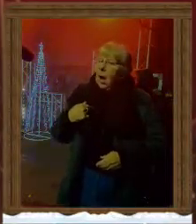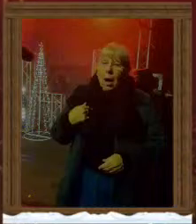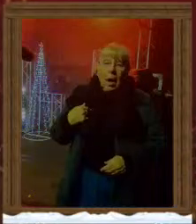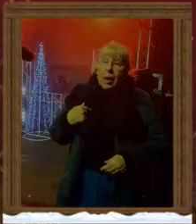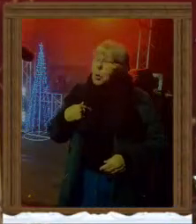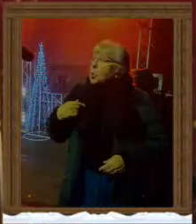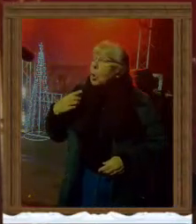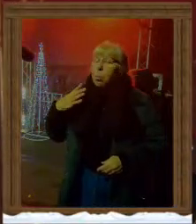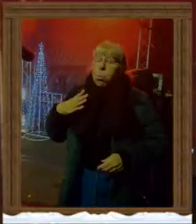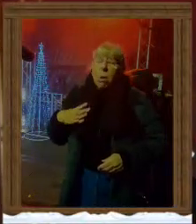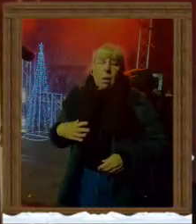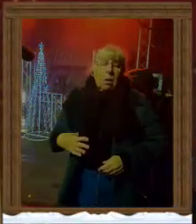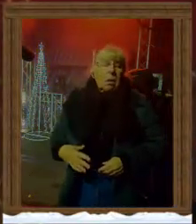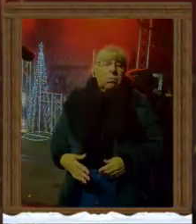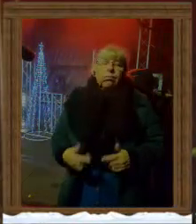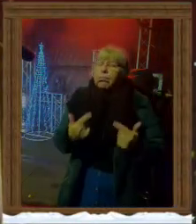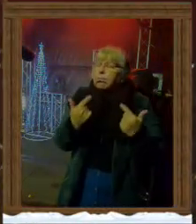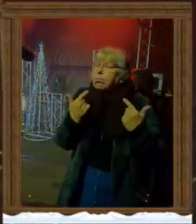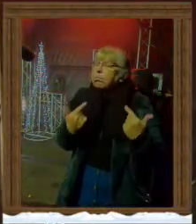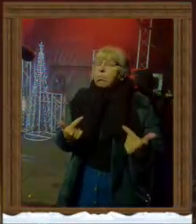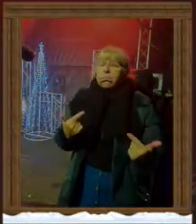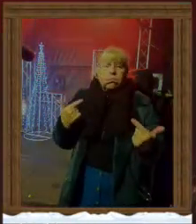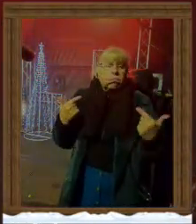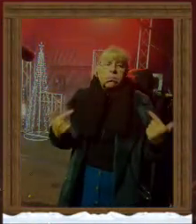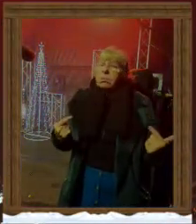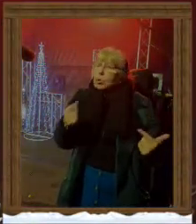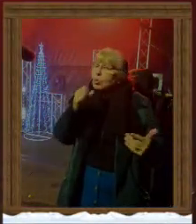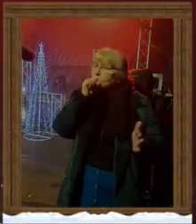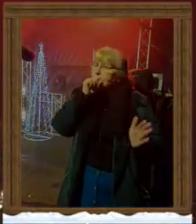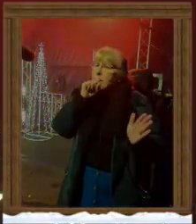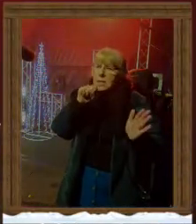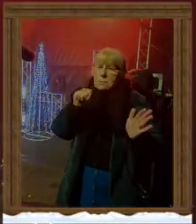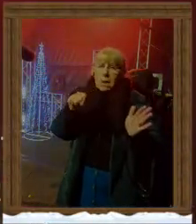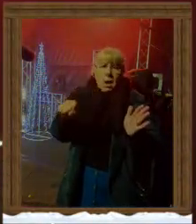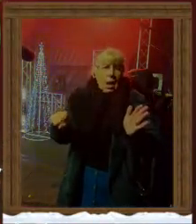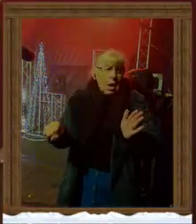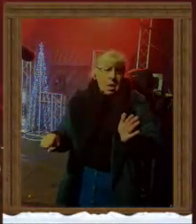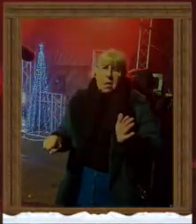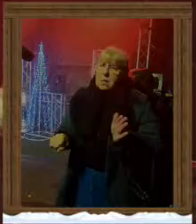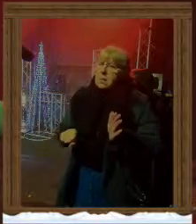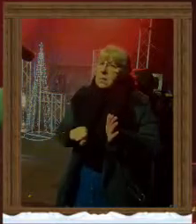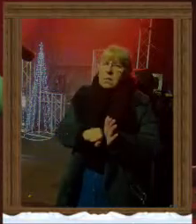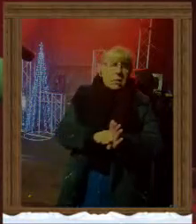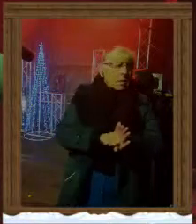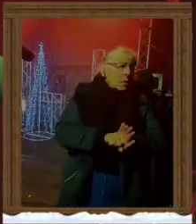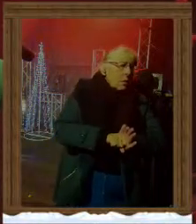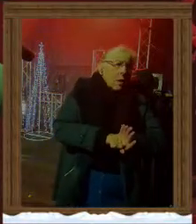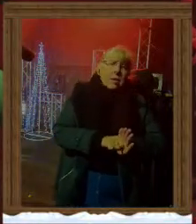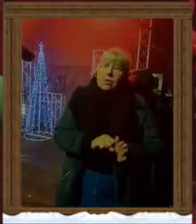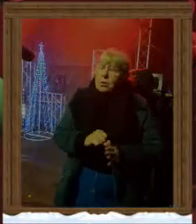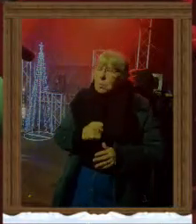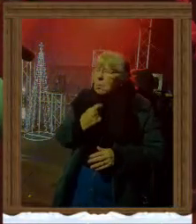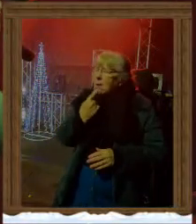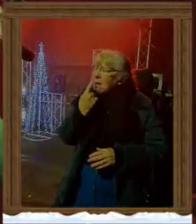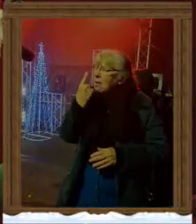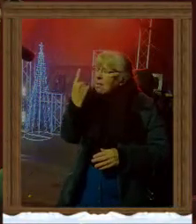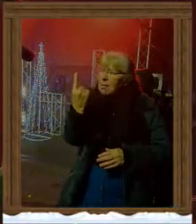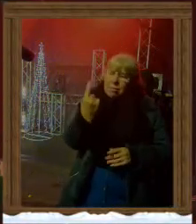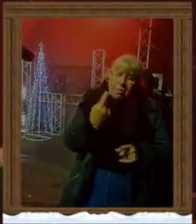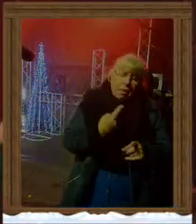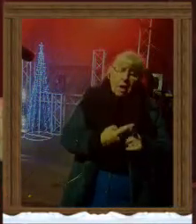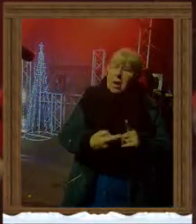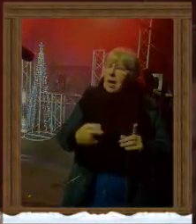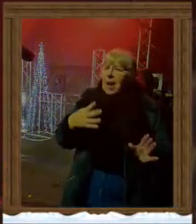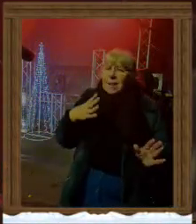I don't want a lot for Christmas. There is just one